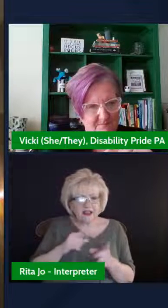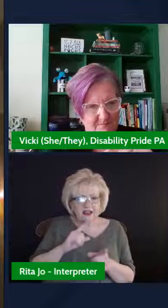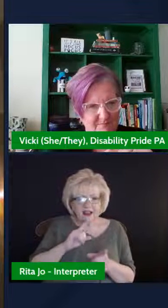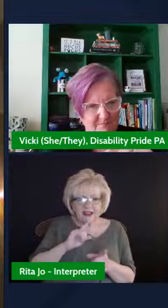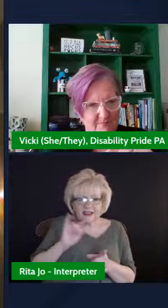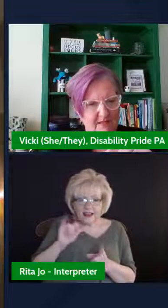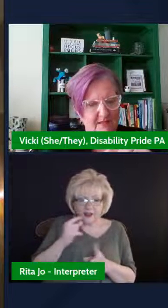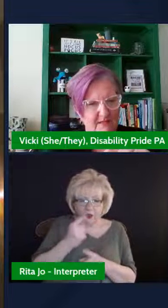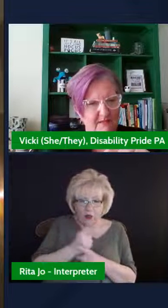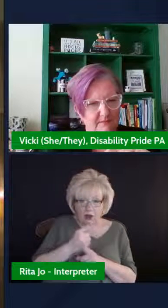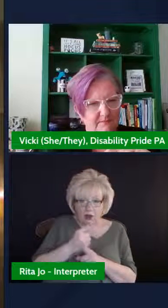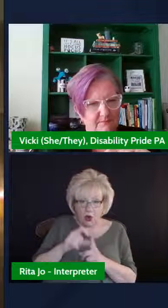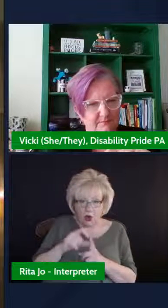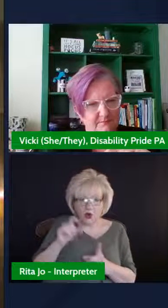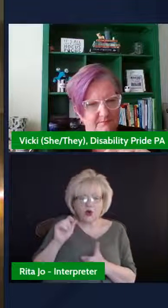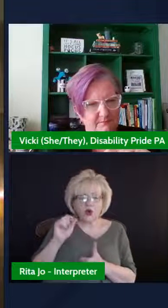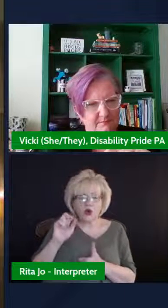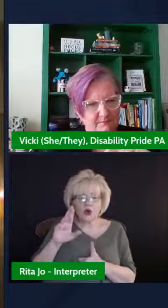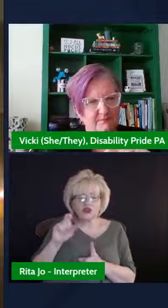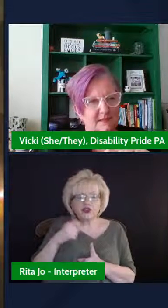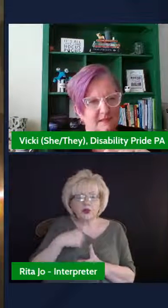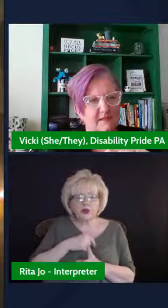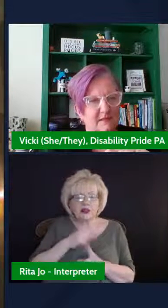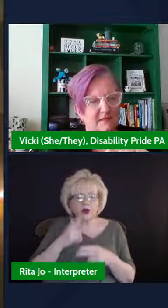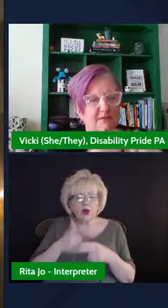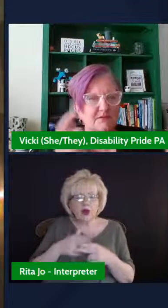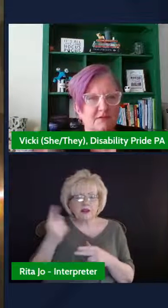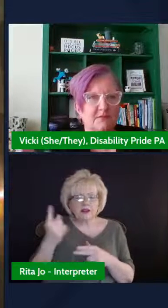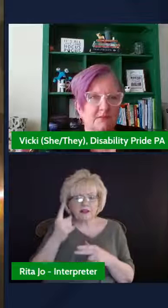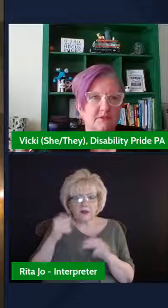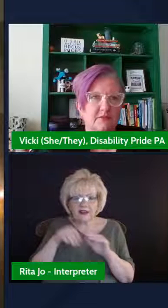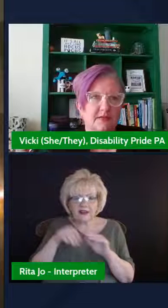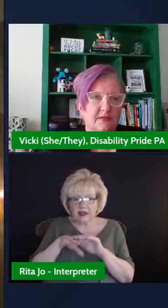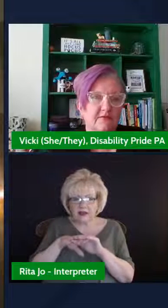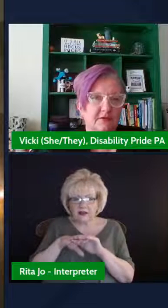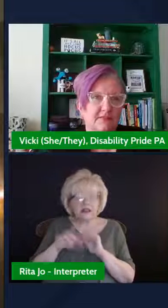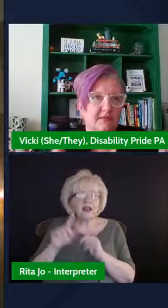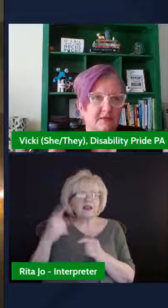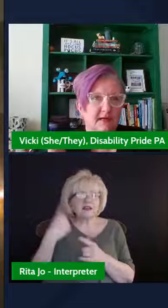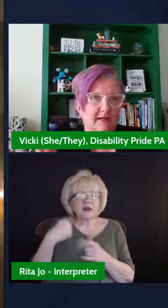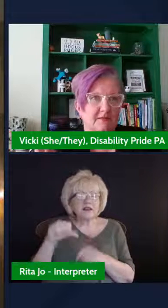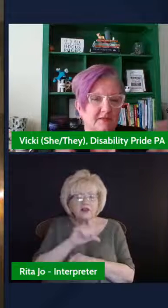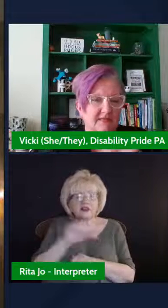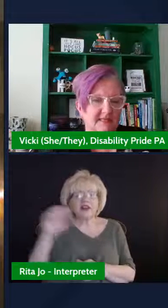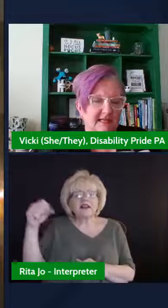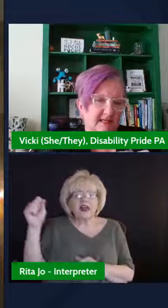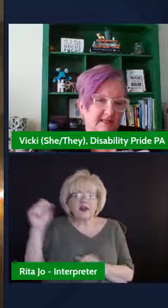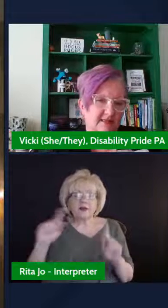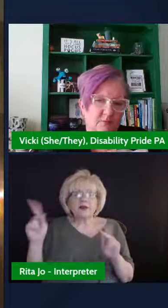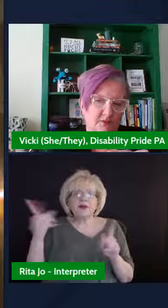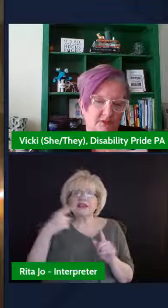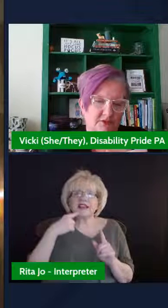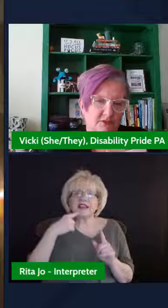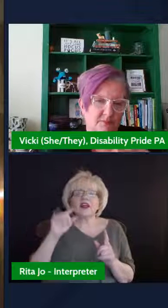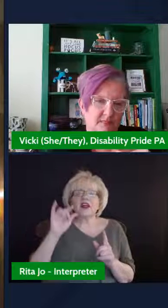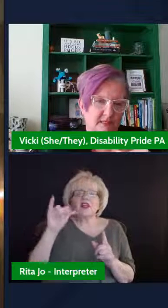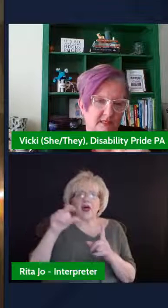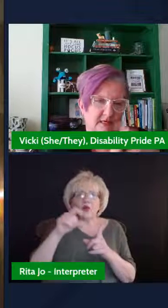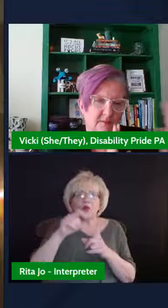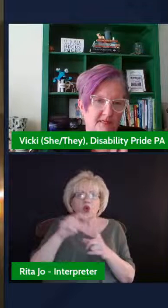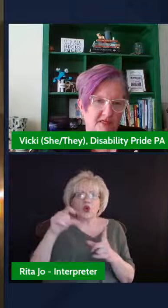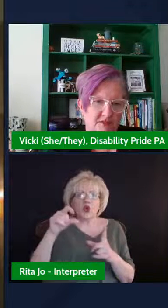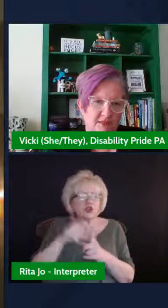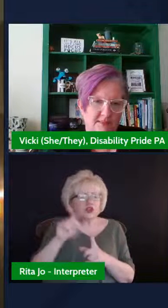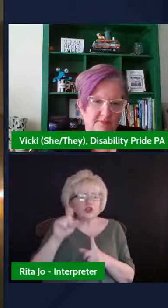right word, or should we be calling it something else? Is that what you mean? so there are folks that are out there that say that the word shouldn't